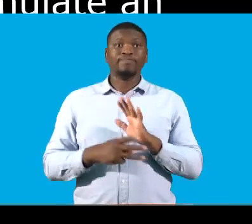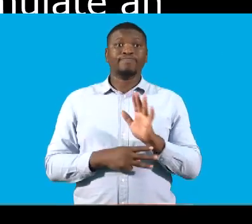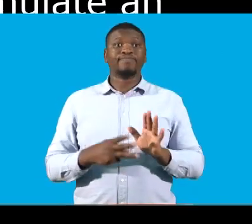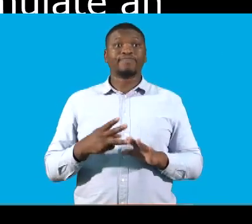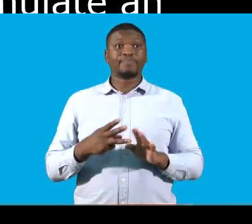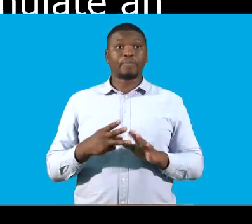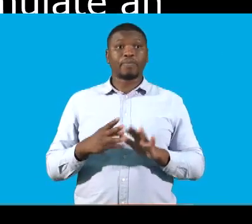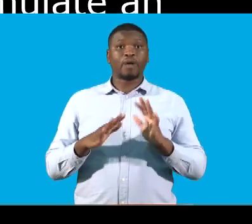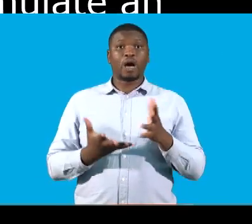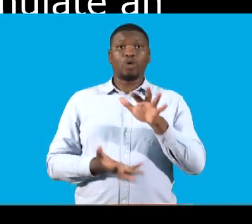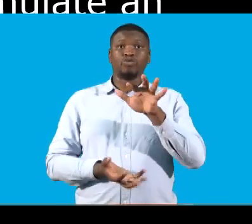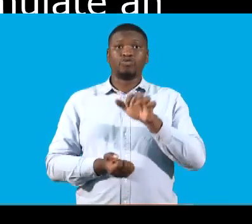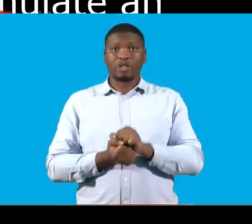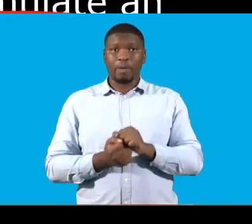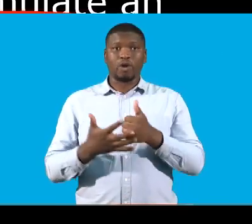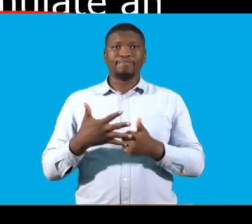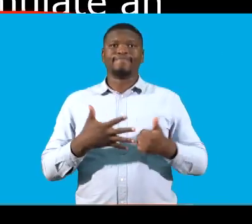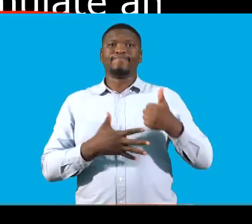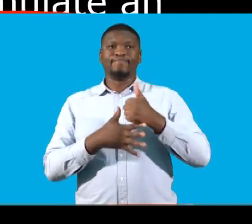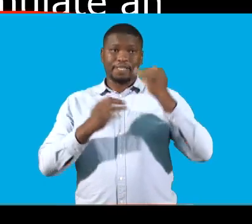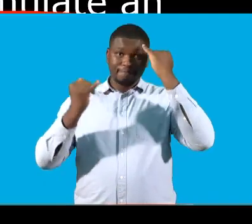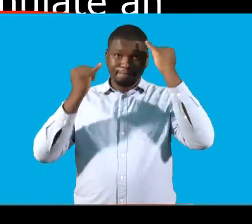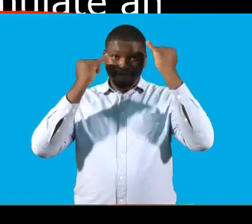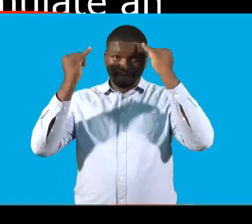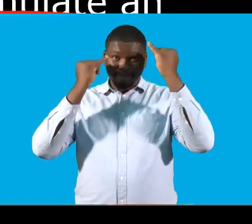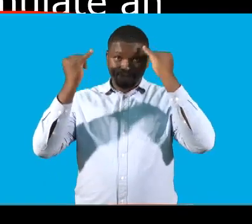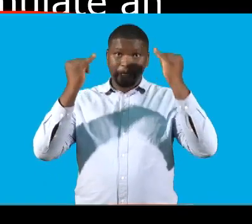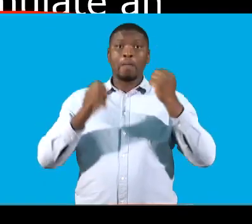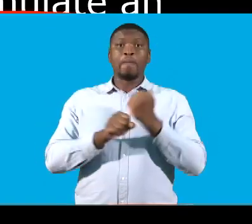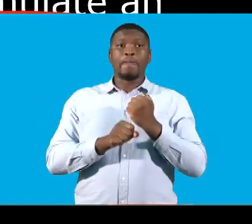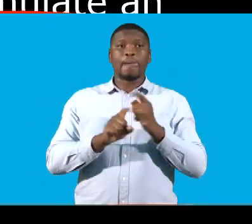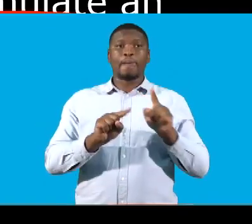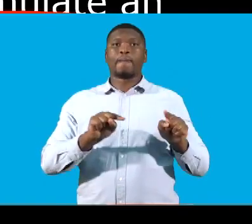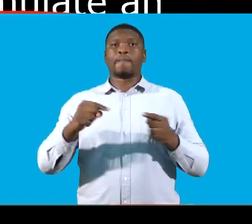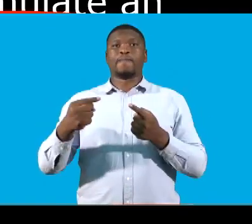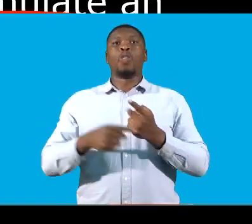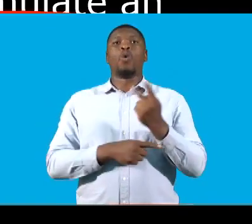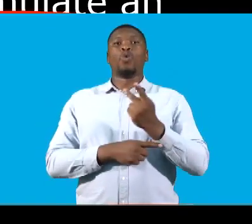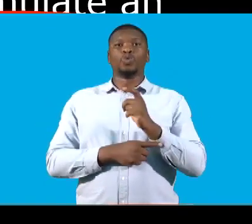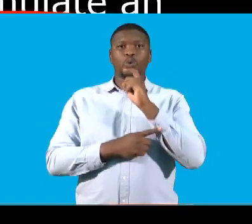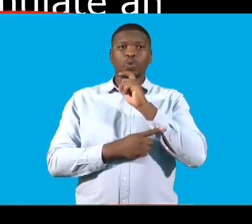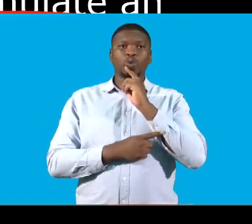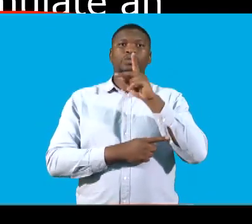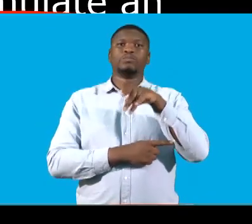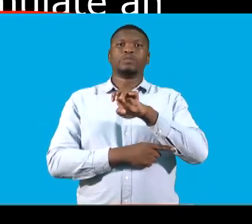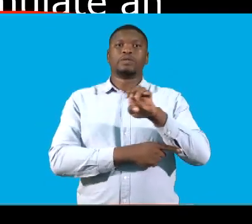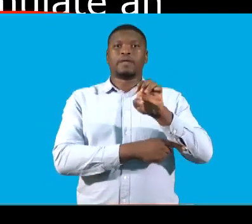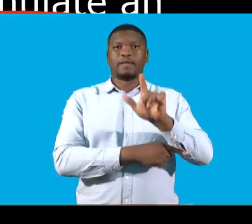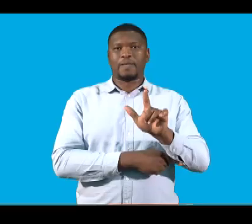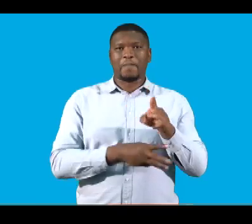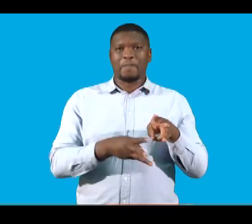the main ideas and formulate an argument. And then how to use the Peel method effectively.